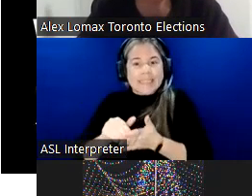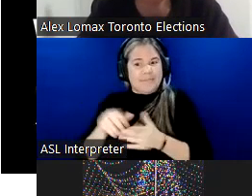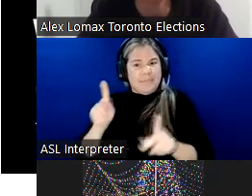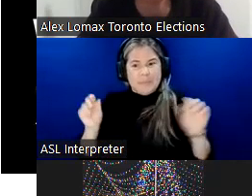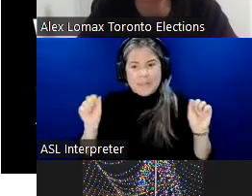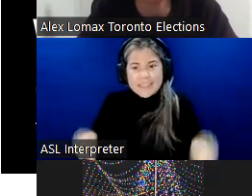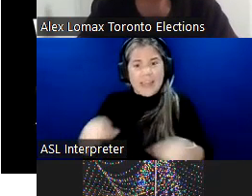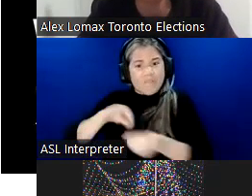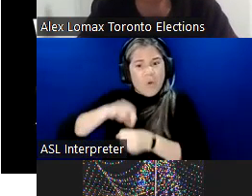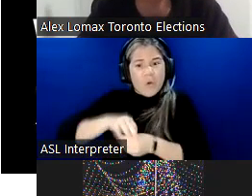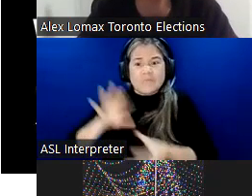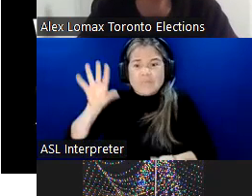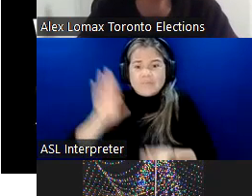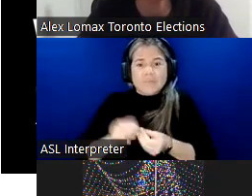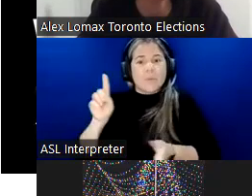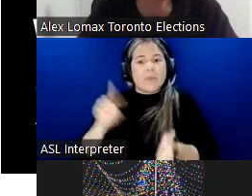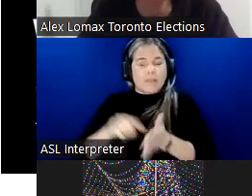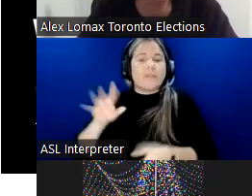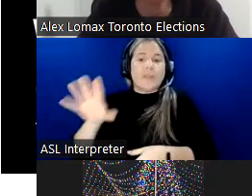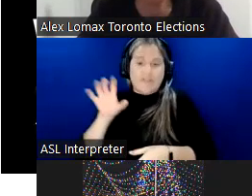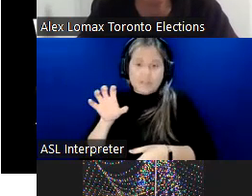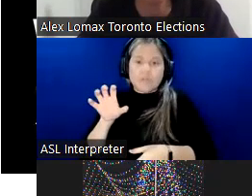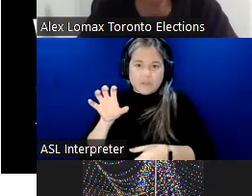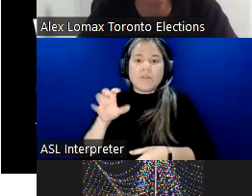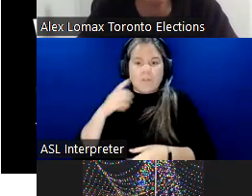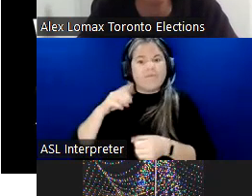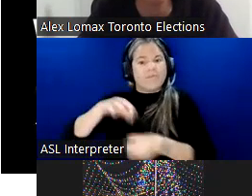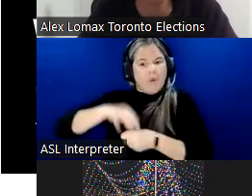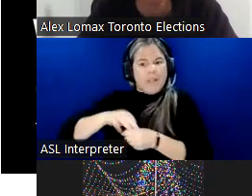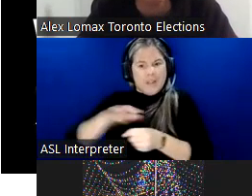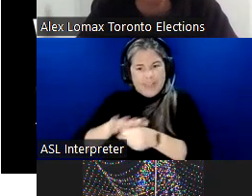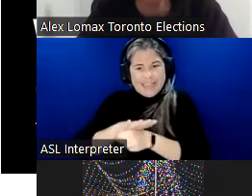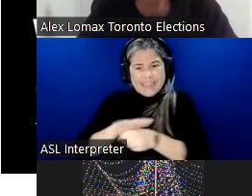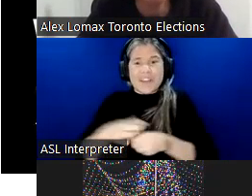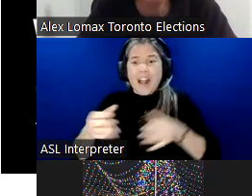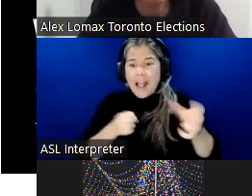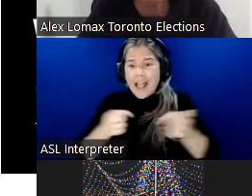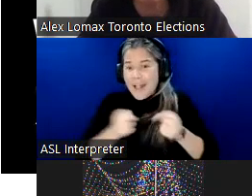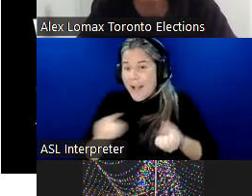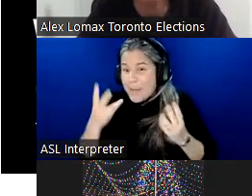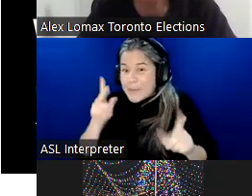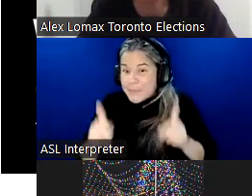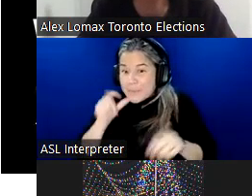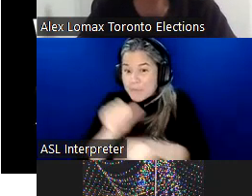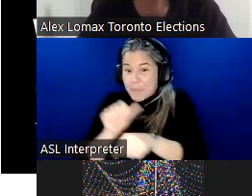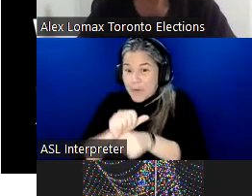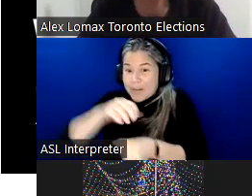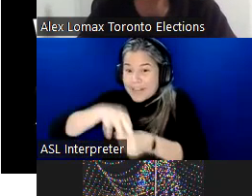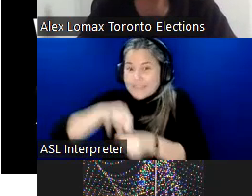1,500 voting locations, and we hire over 15,000 people to work in the voting places. In 2018, voter turnout